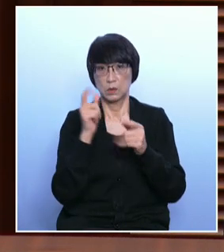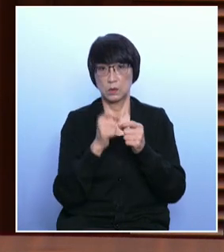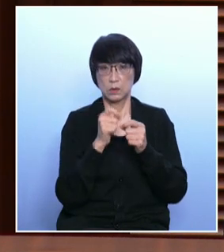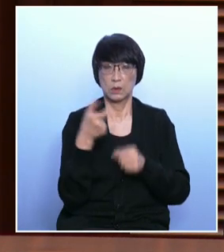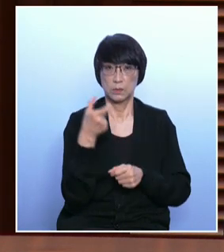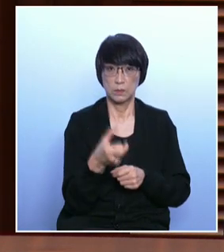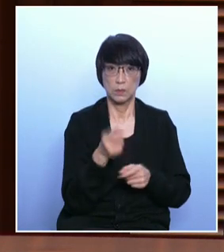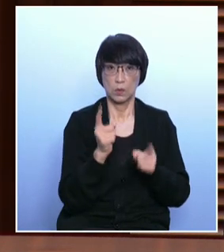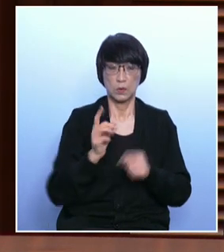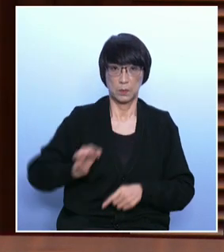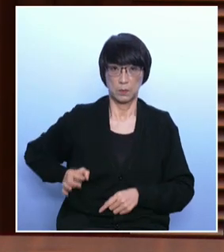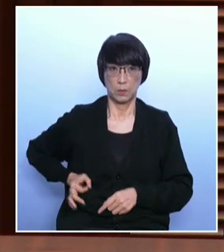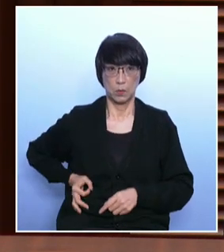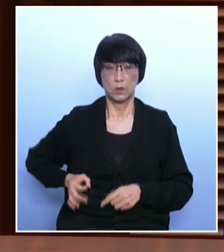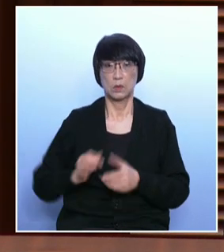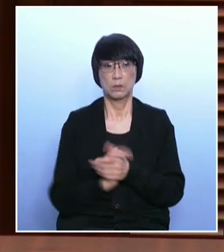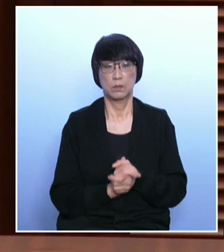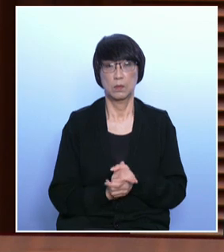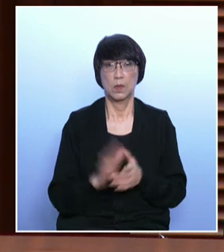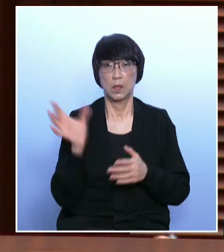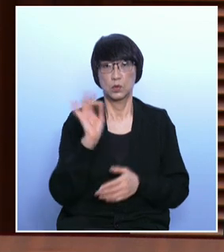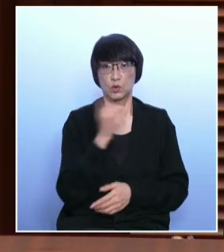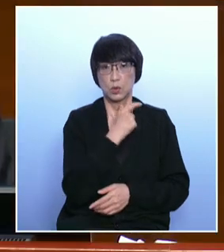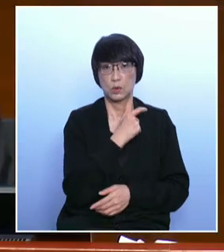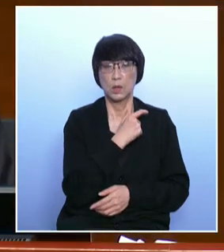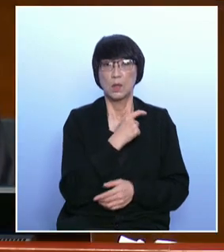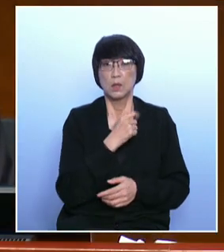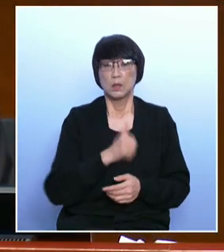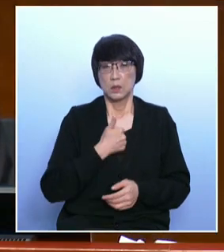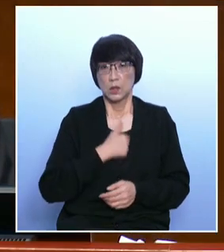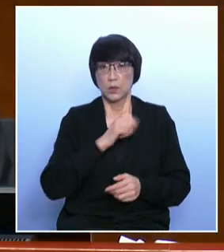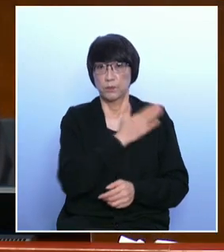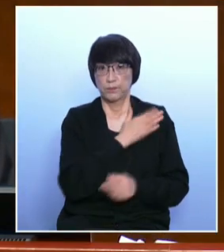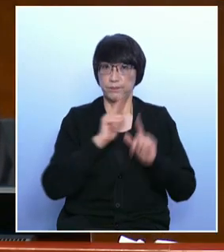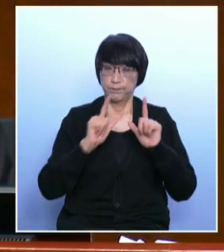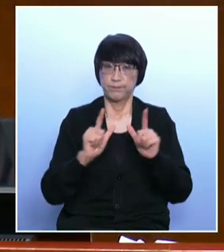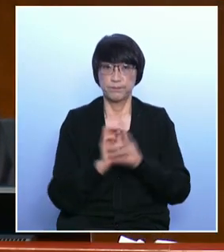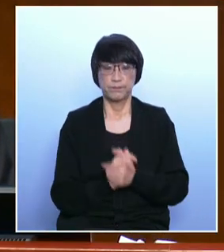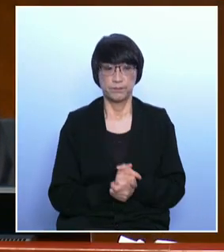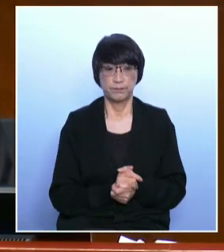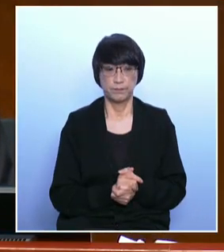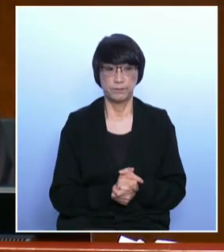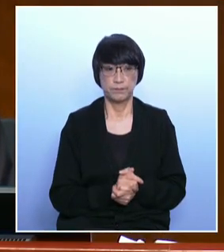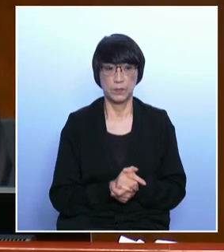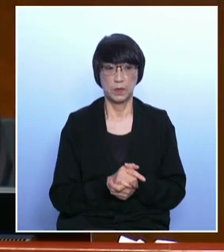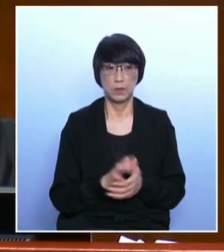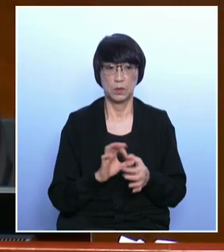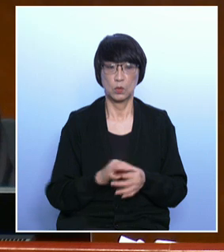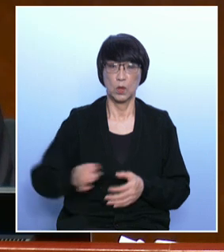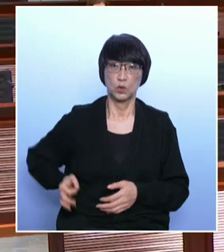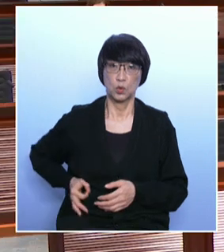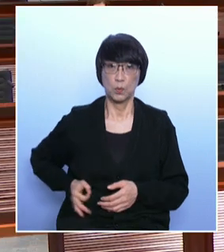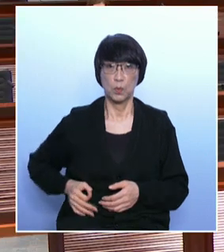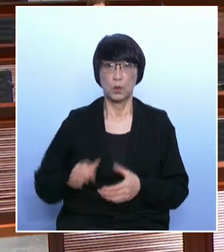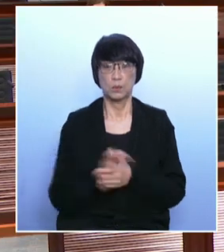Regarding the details about CMH, including price levels as well as insurance, I will ask Dr. Zhang to